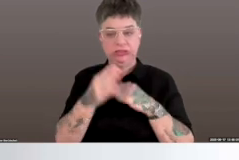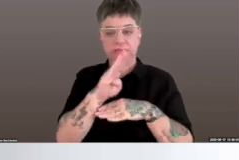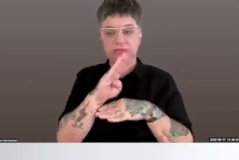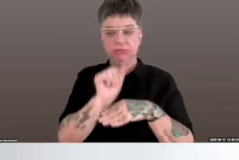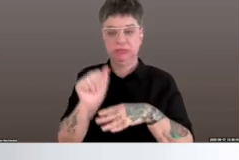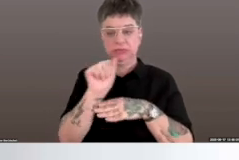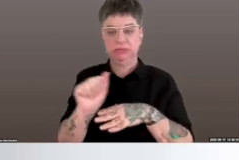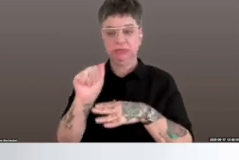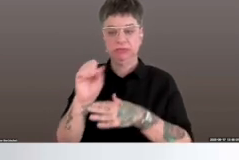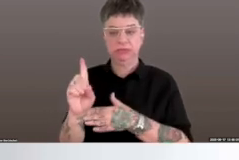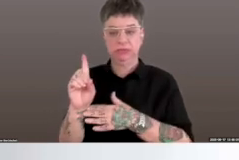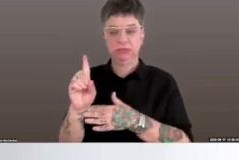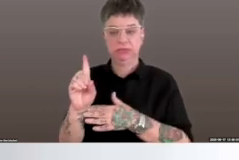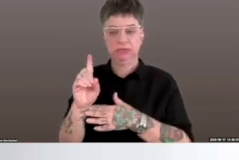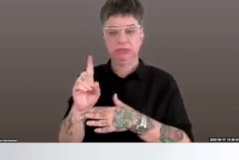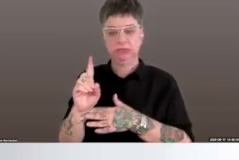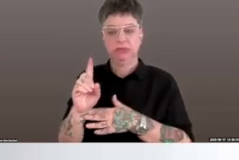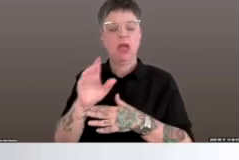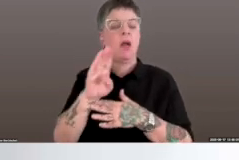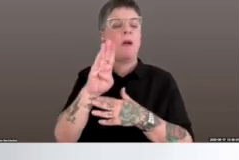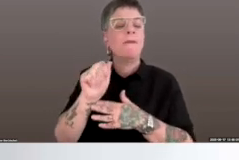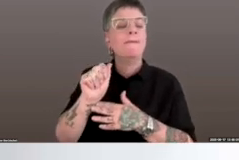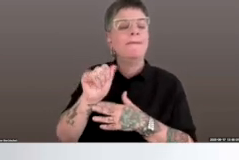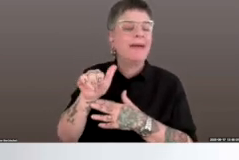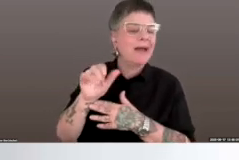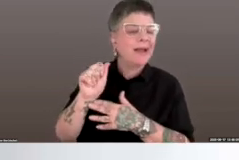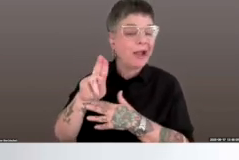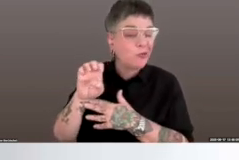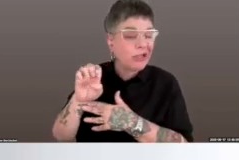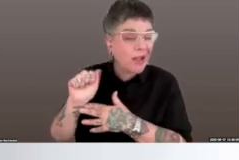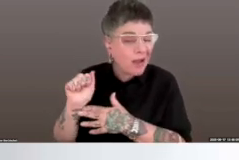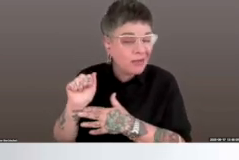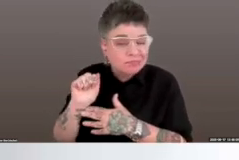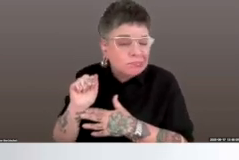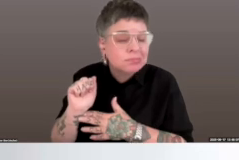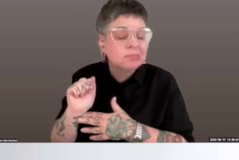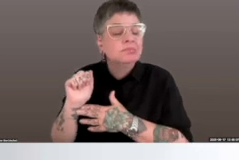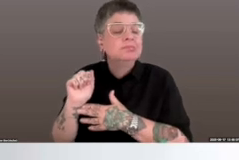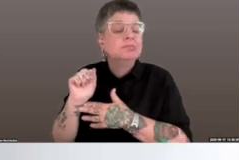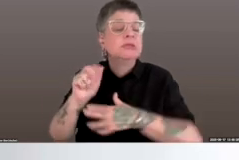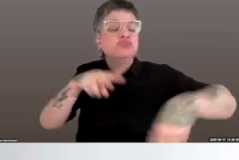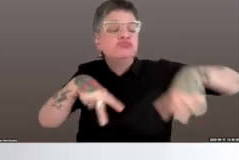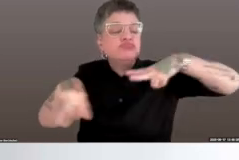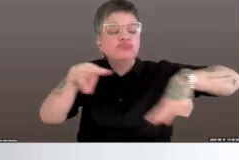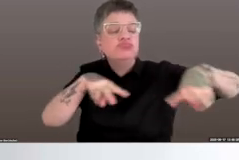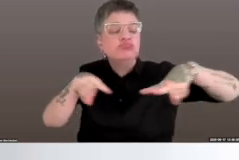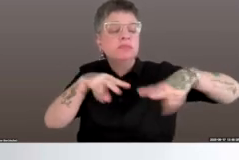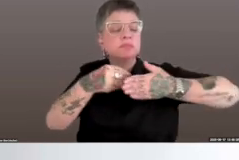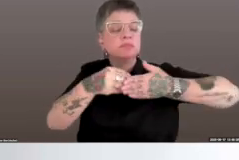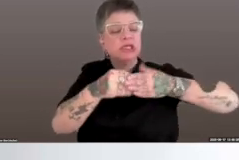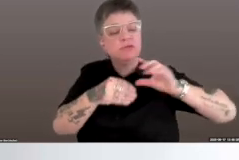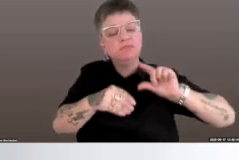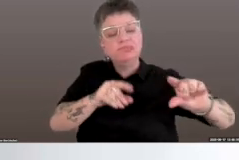BAAD, not totally sure, maybe Bay Area, Air District. oversee dissemination of incentive funds. I'm trying